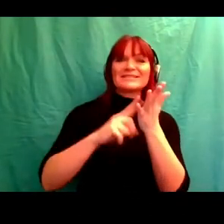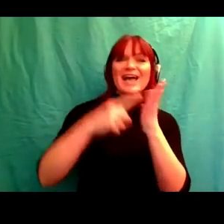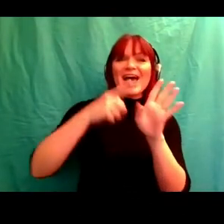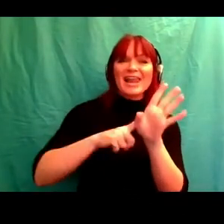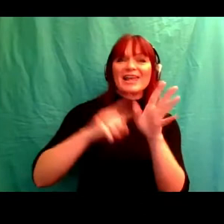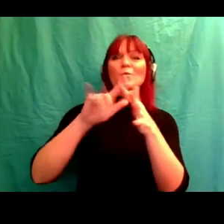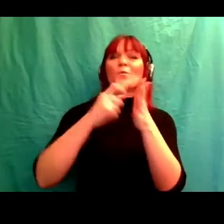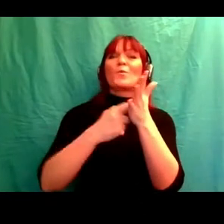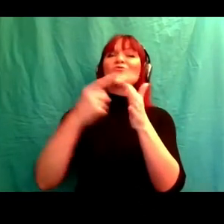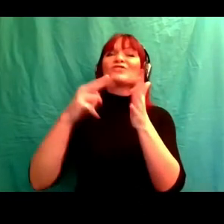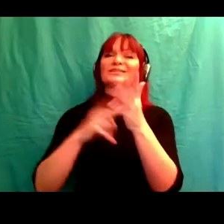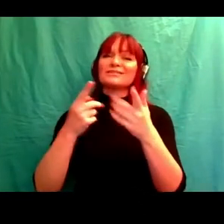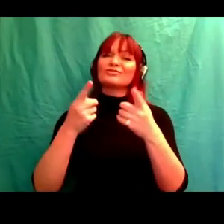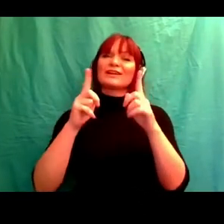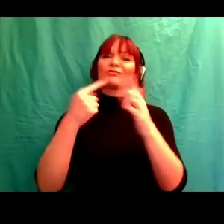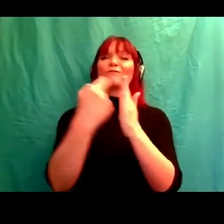the Fund.